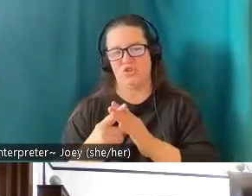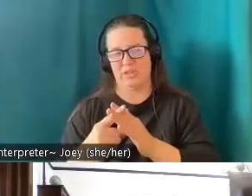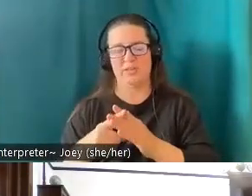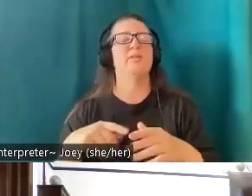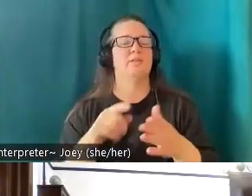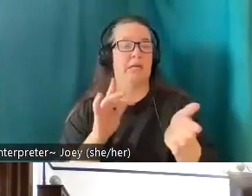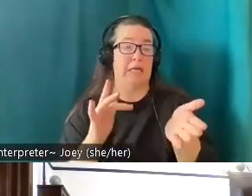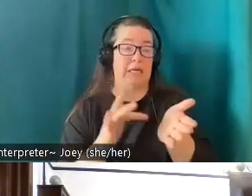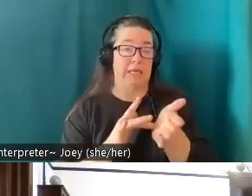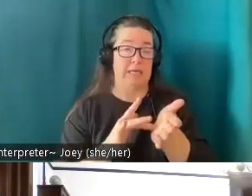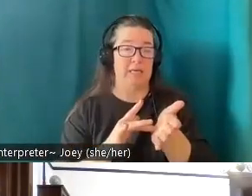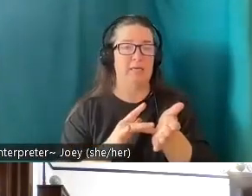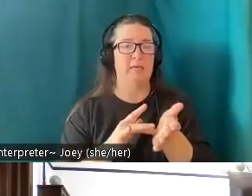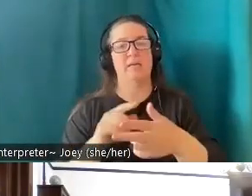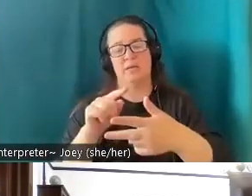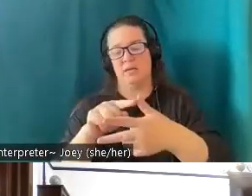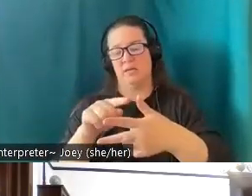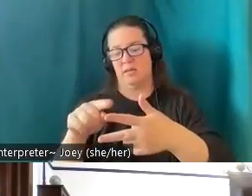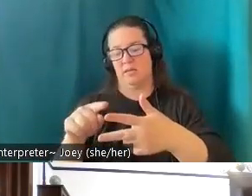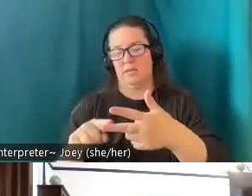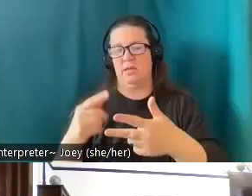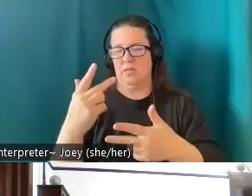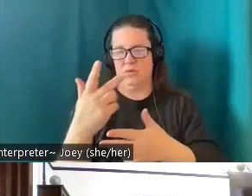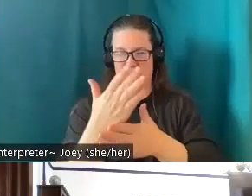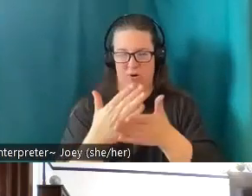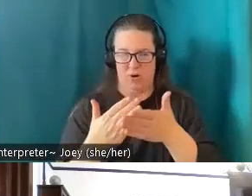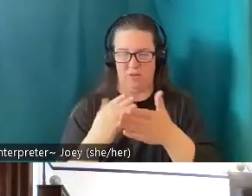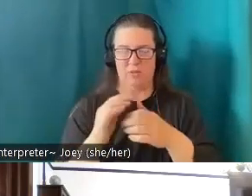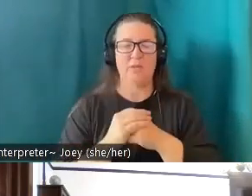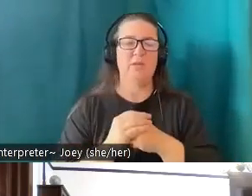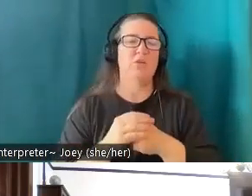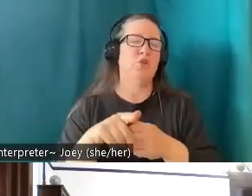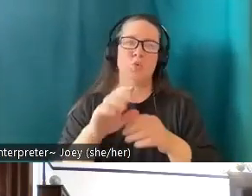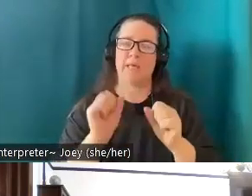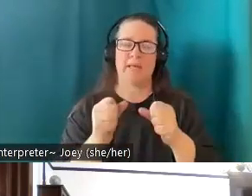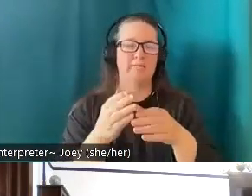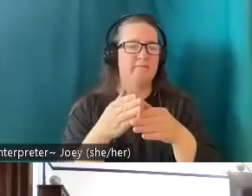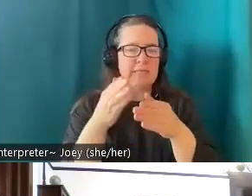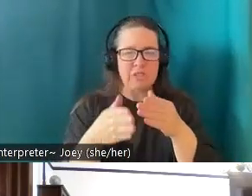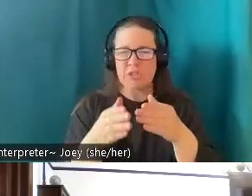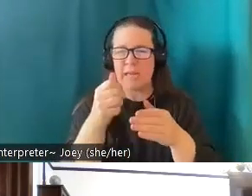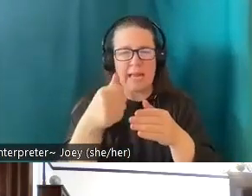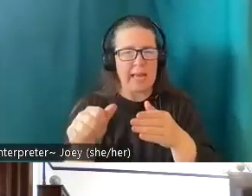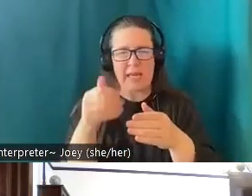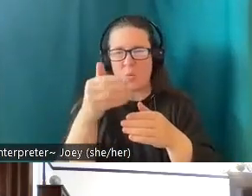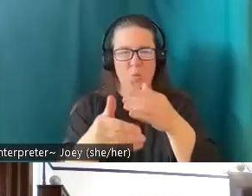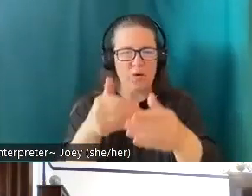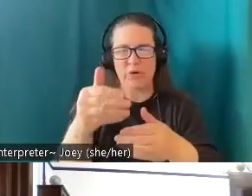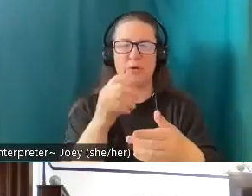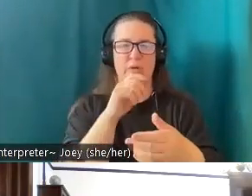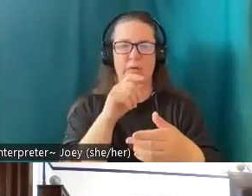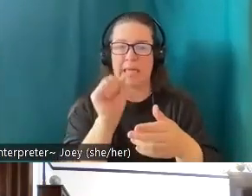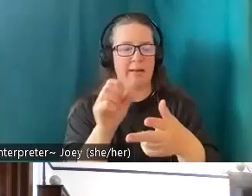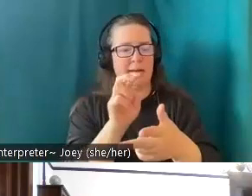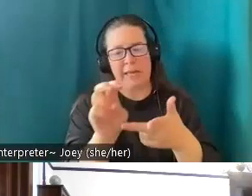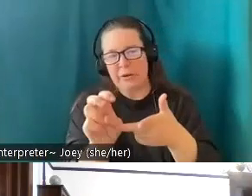the application. You can complete these in any order. You can save your work as you go and come back. You don't need to complete it in one sitting. For the